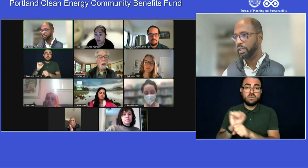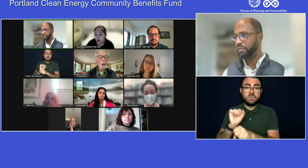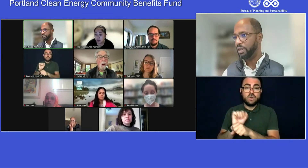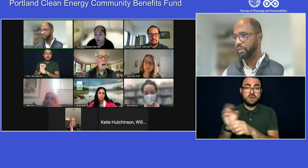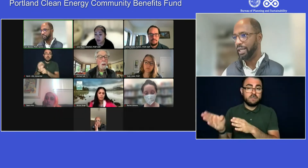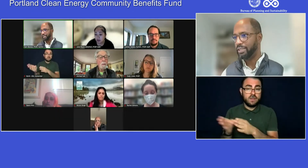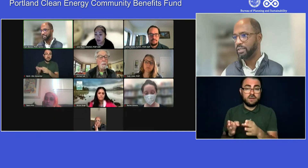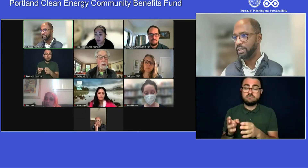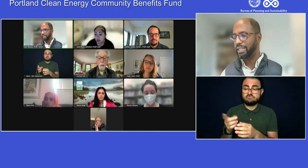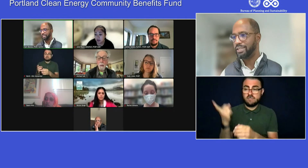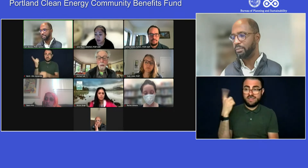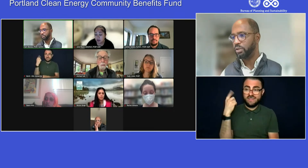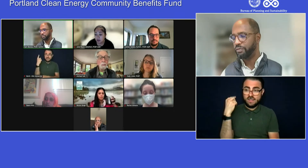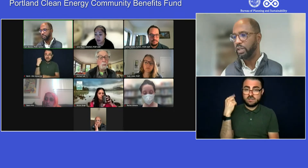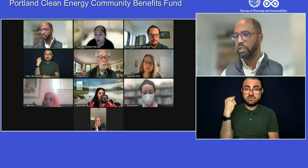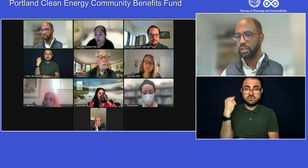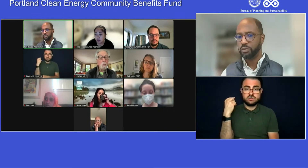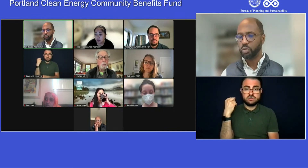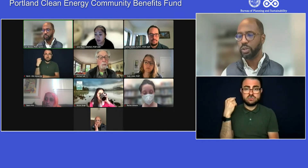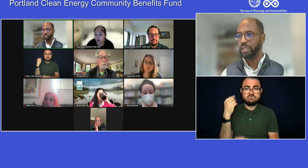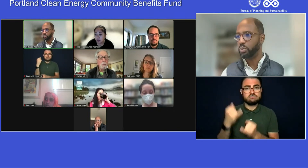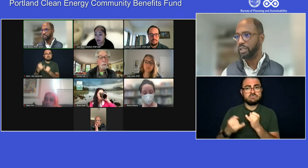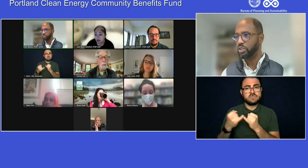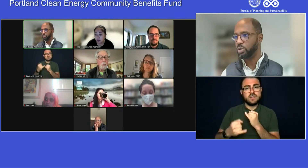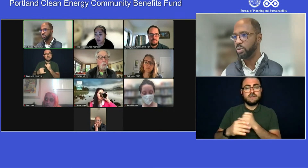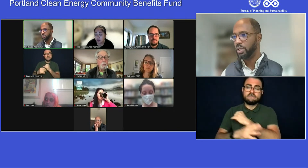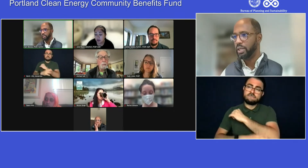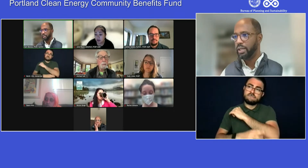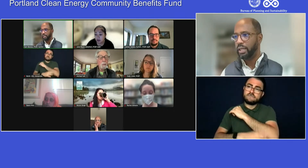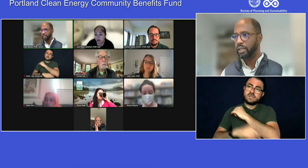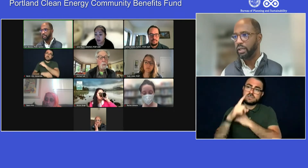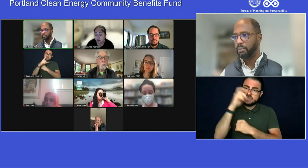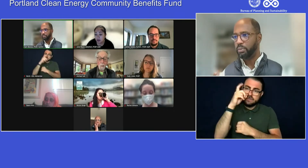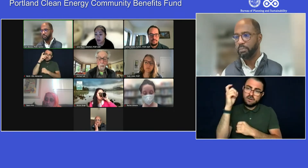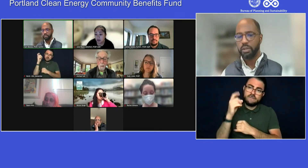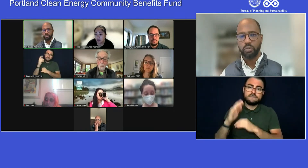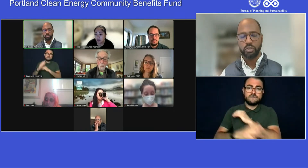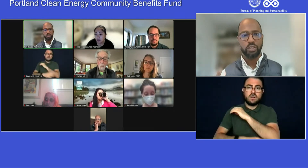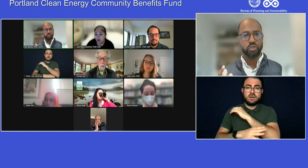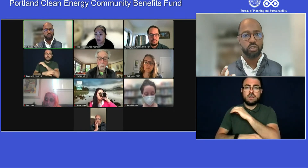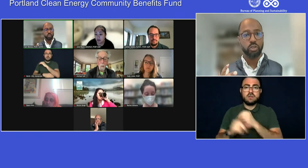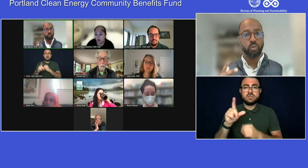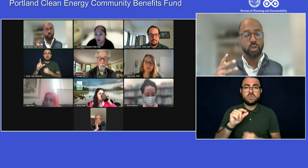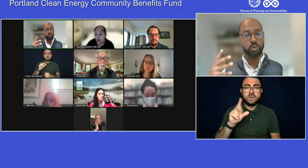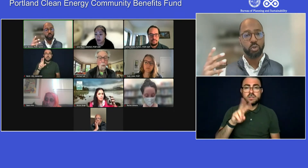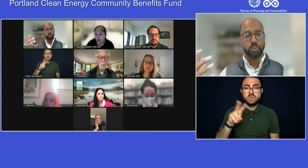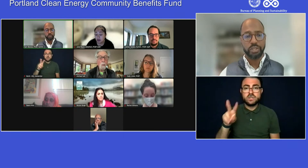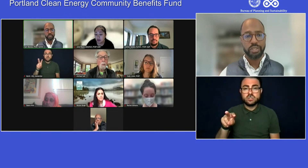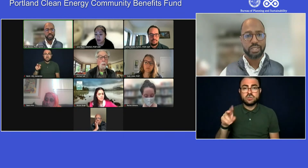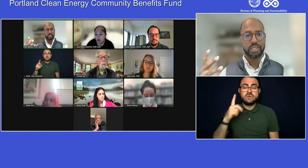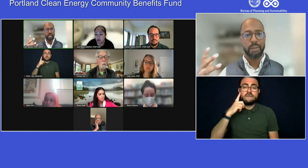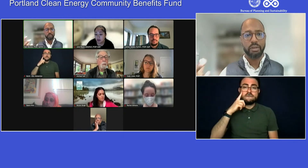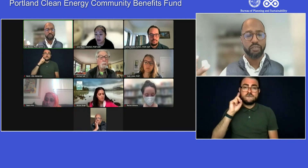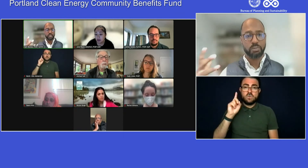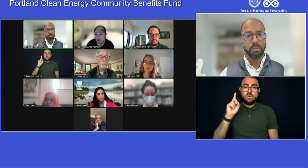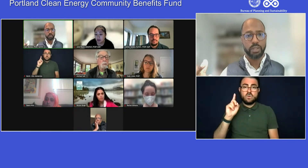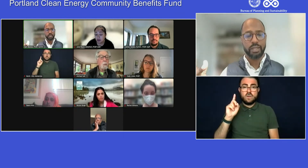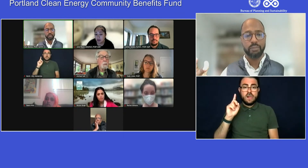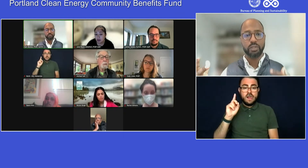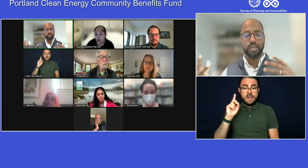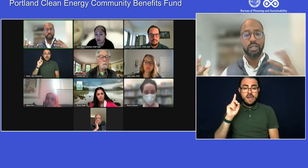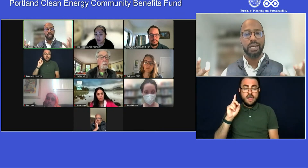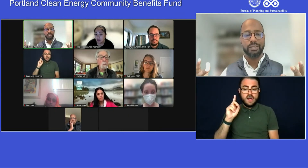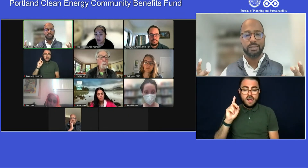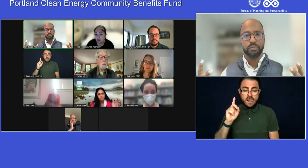fall, last late summer, fall of 2022. And an important part was making sure that the work we're doing within this climate